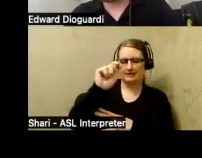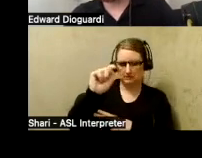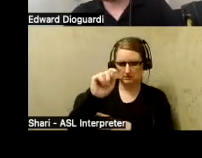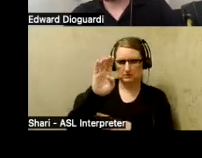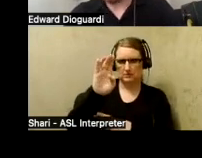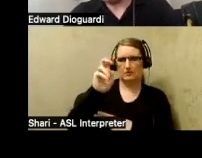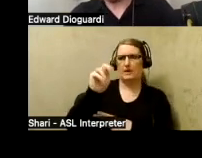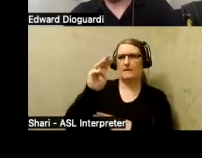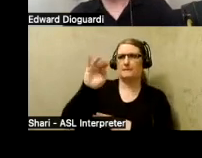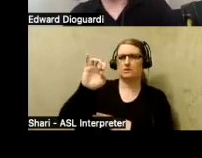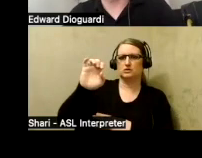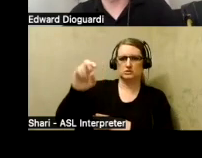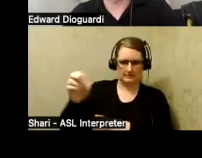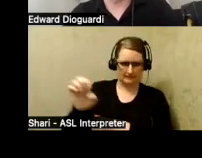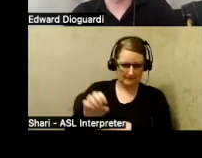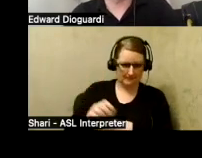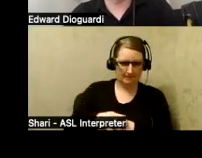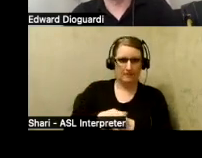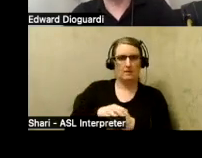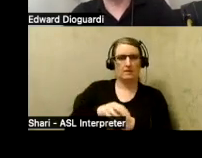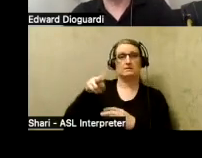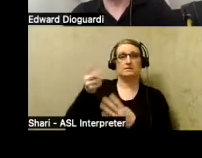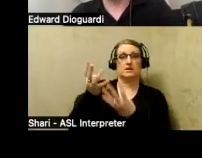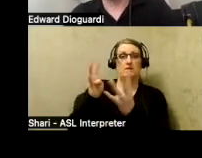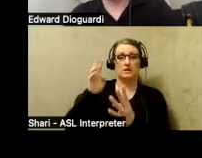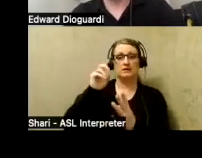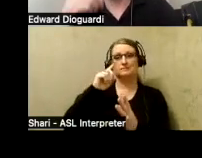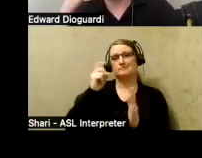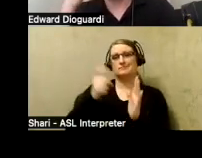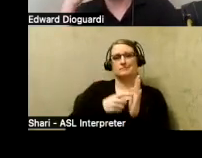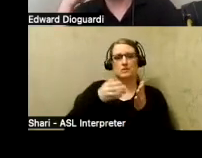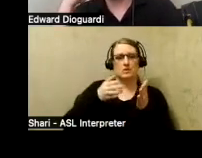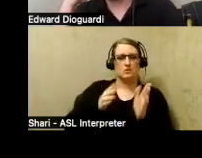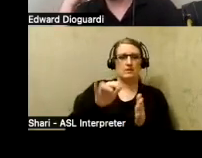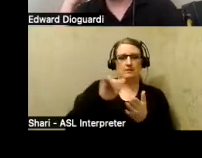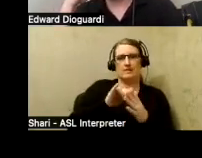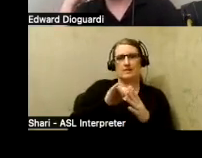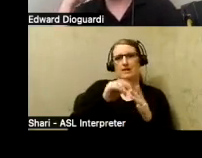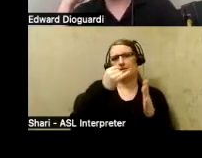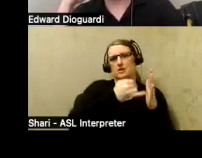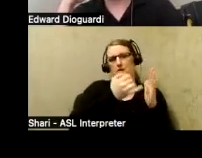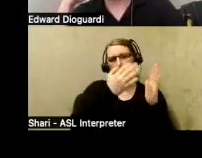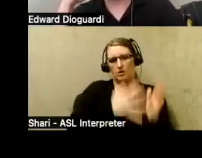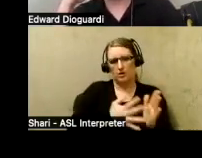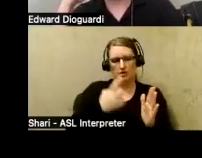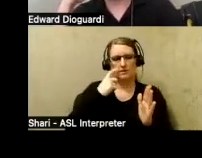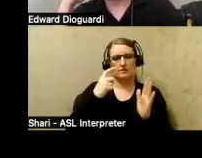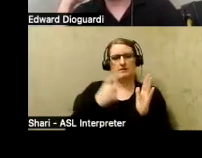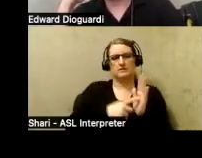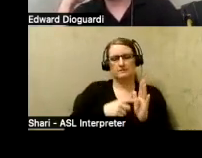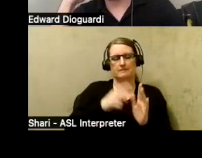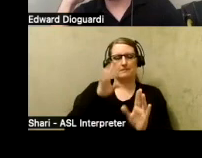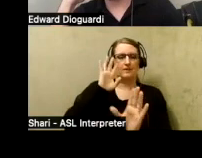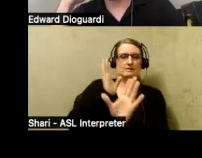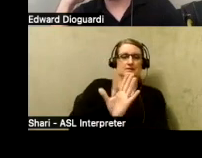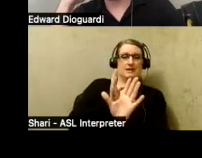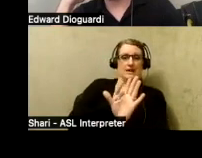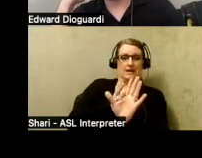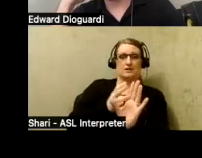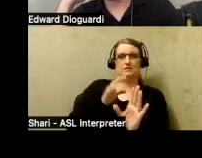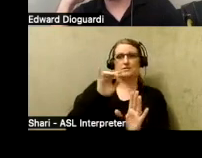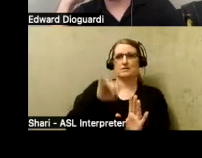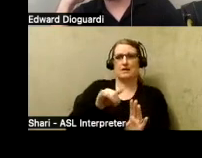day examines the ways in which Tosquelles' politicized ideas and practices of psychiatry resonates with the search